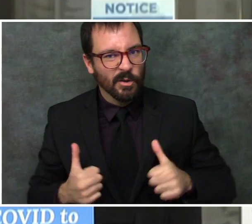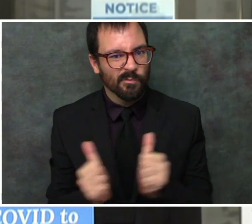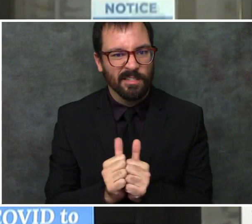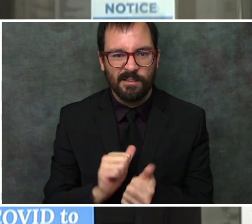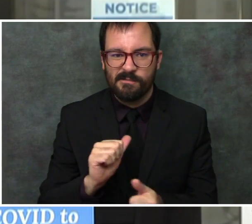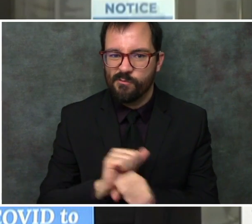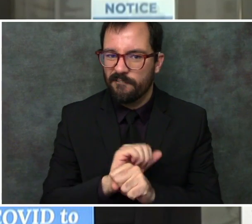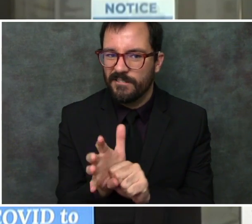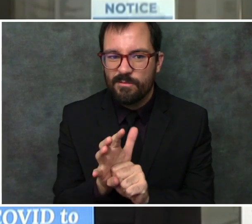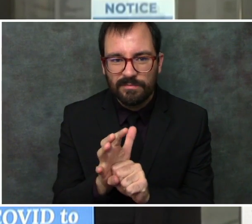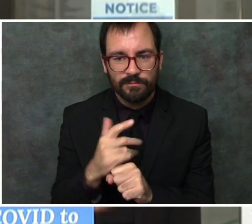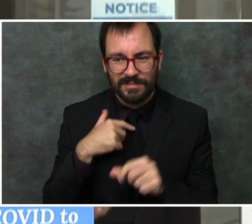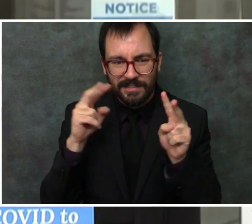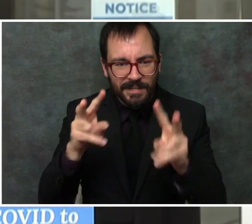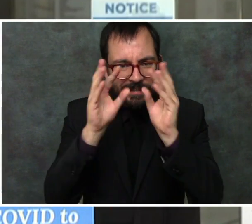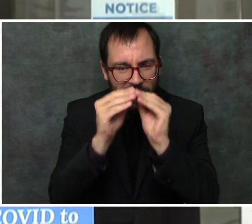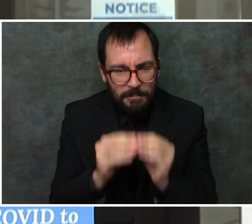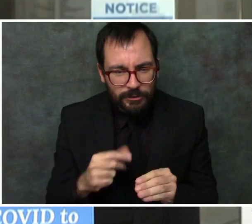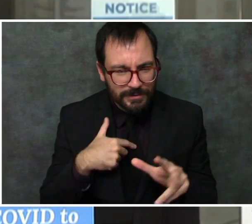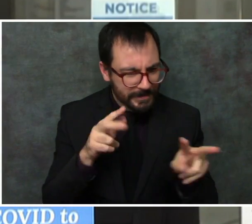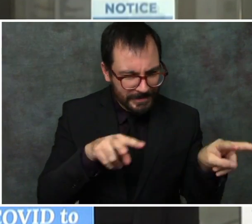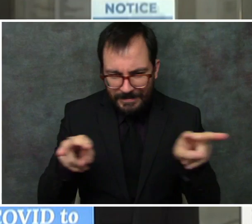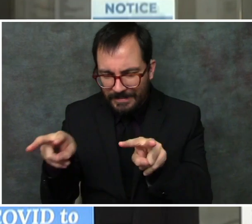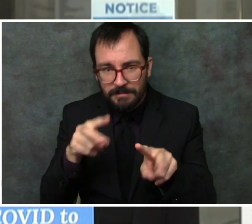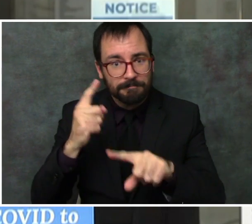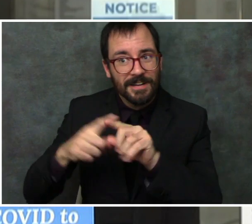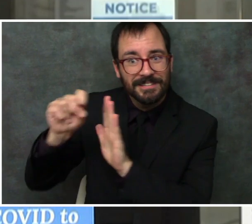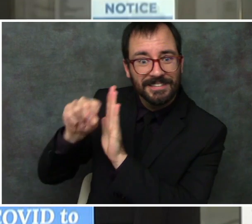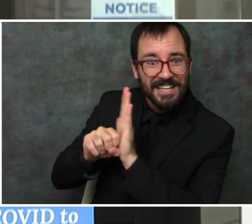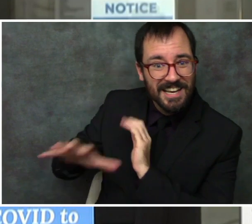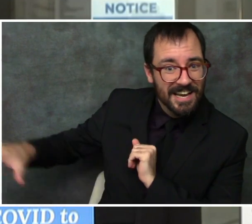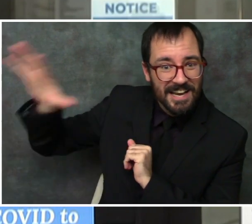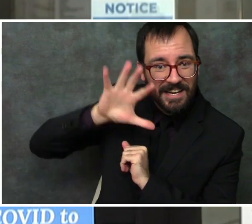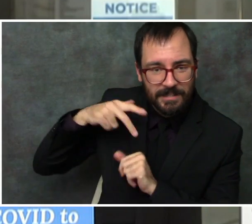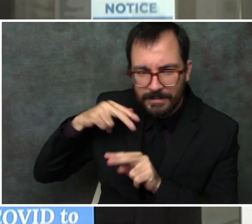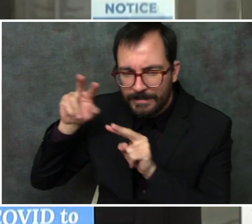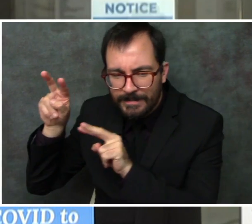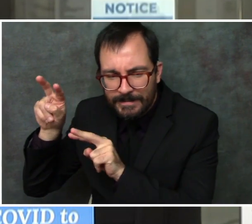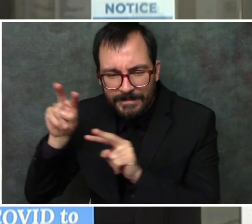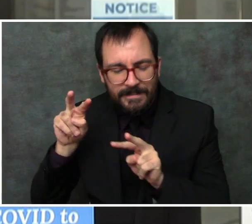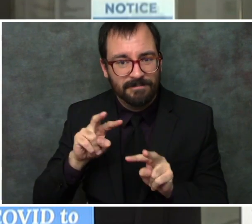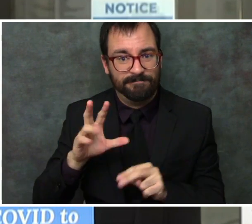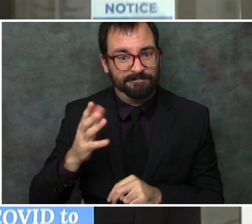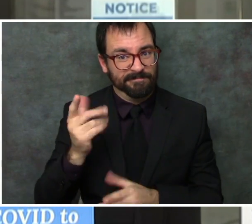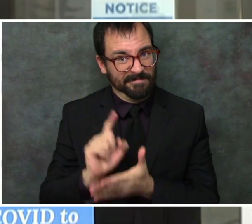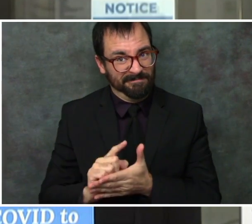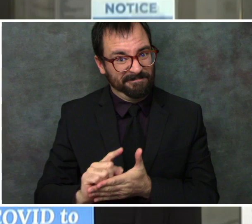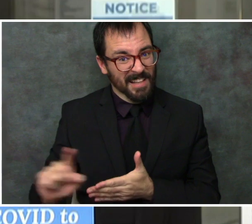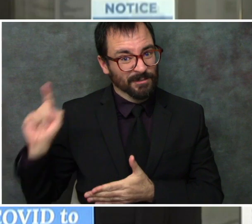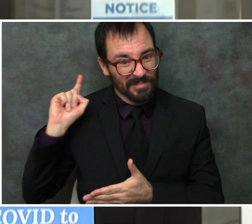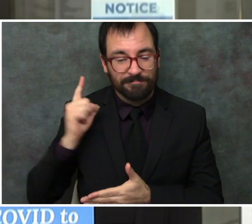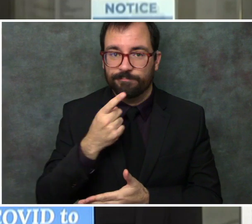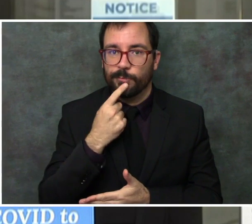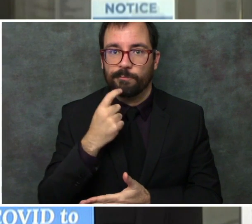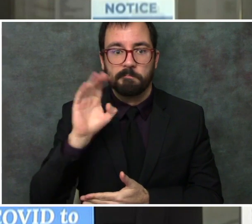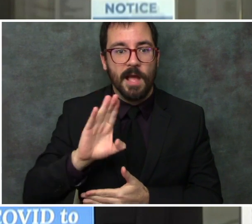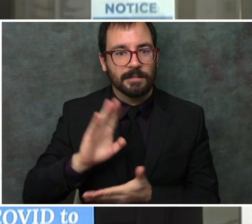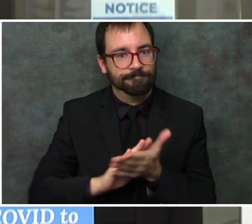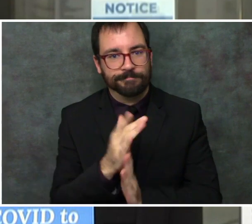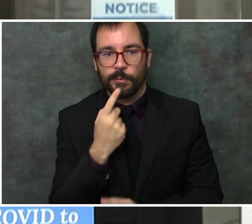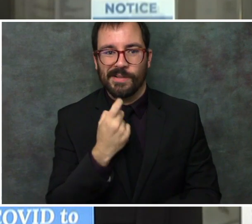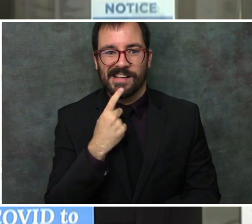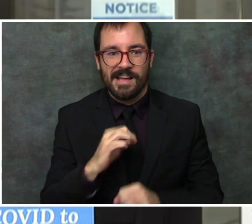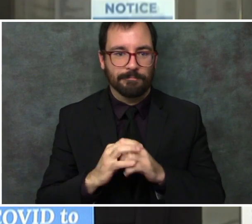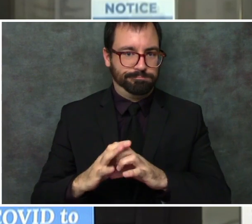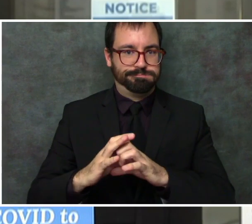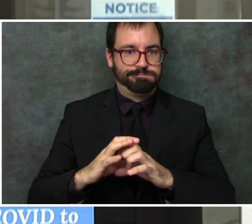state metrics we know put us in the red last week and will likely have us in the red again today. But 4.1 does, for the first time,